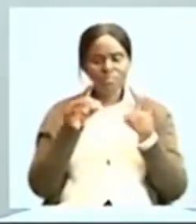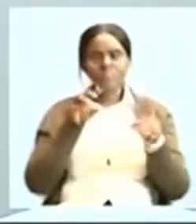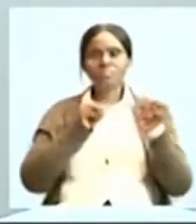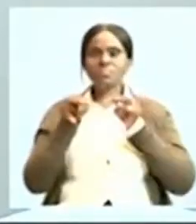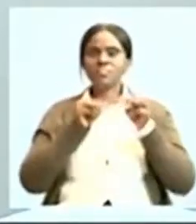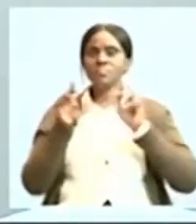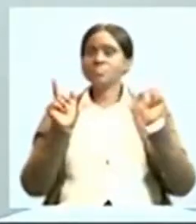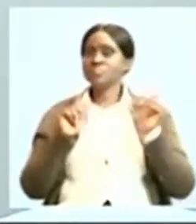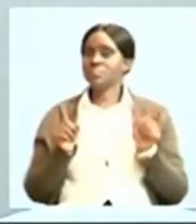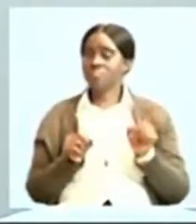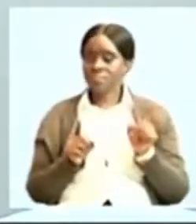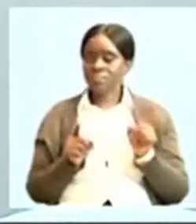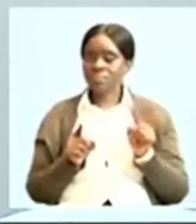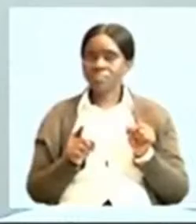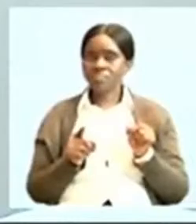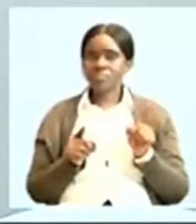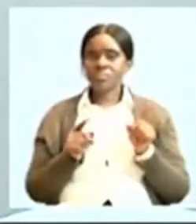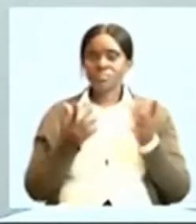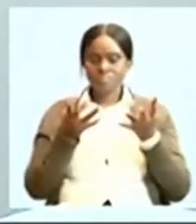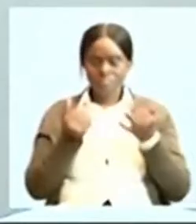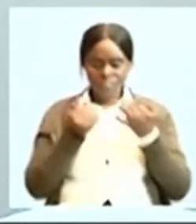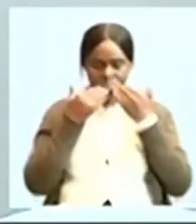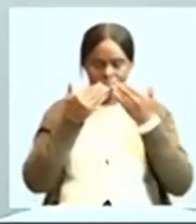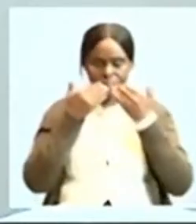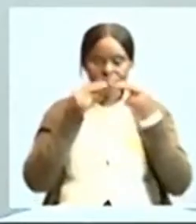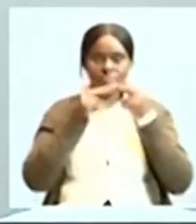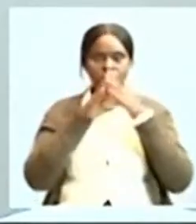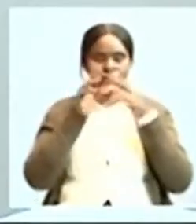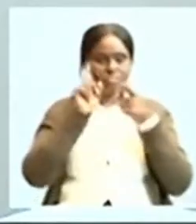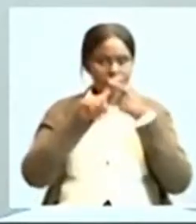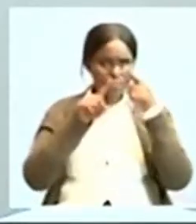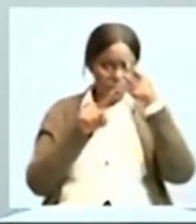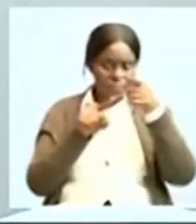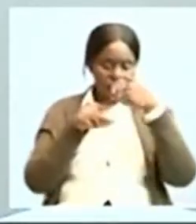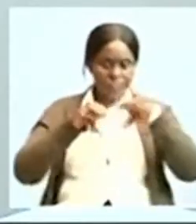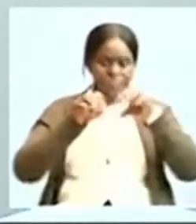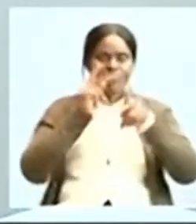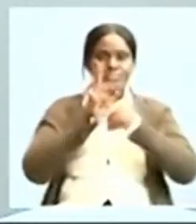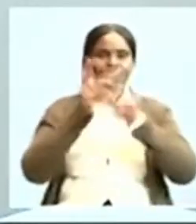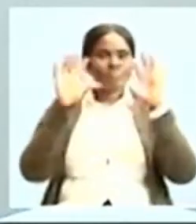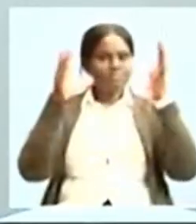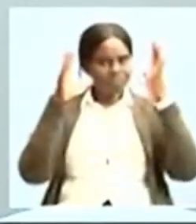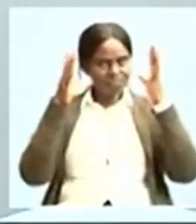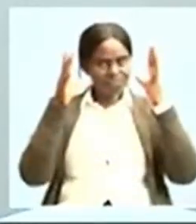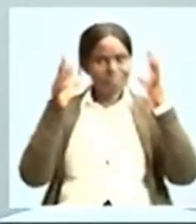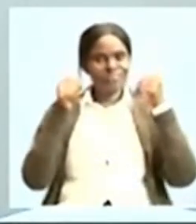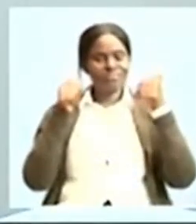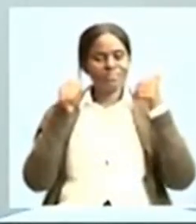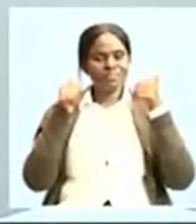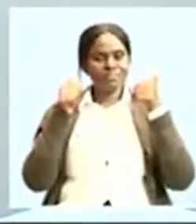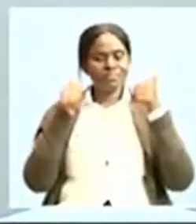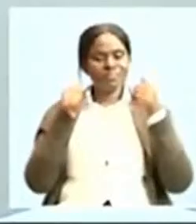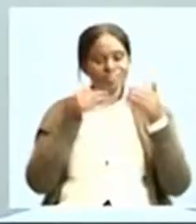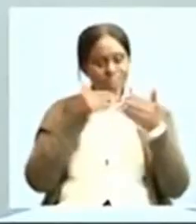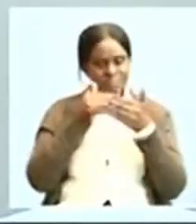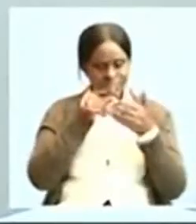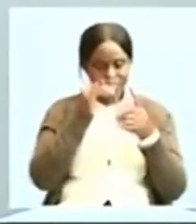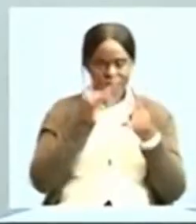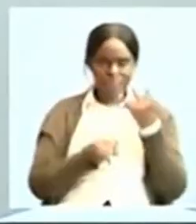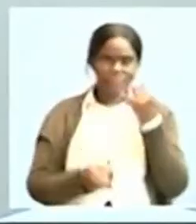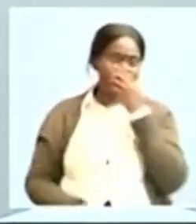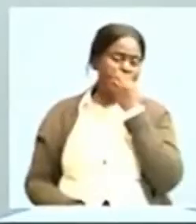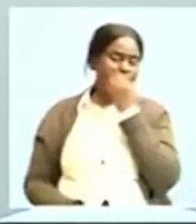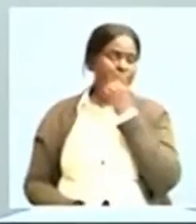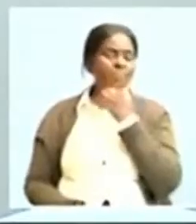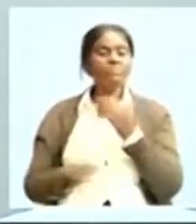management? So we want to say thanks to you. Keep it up. You are doing very well. We are almost there.